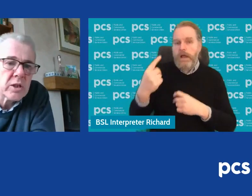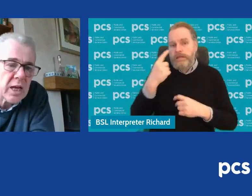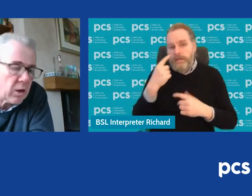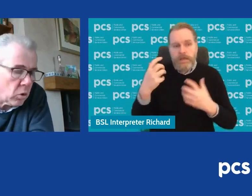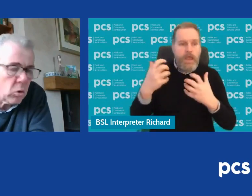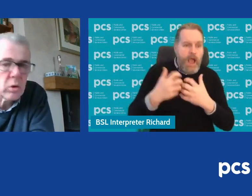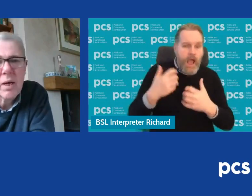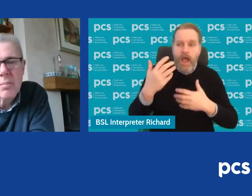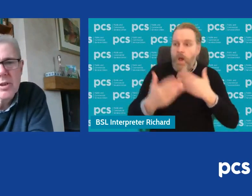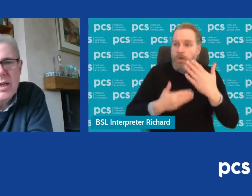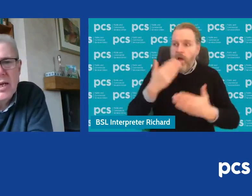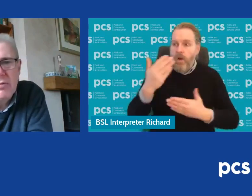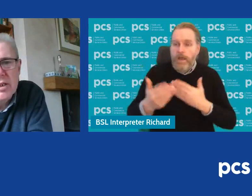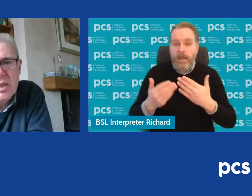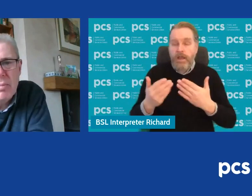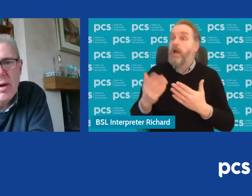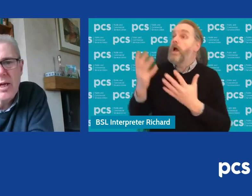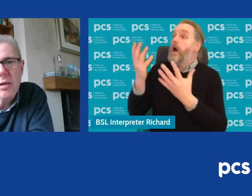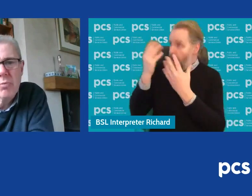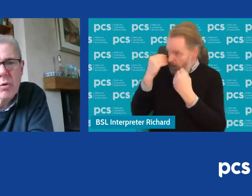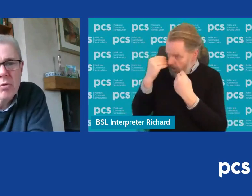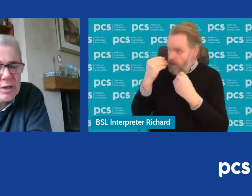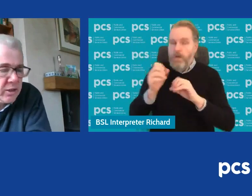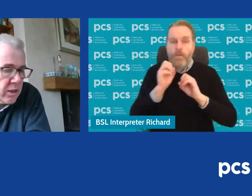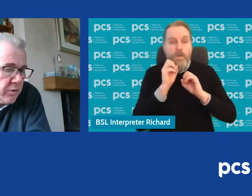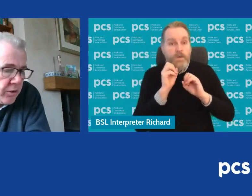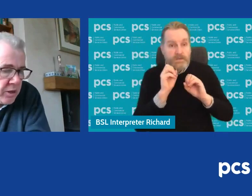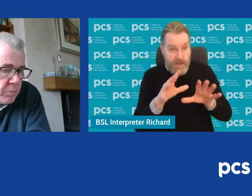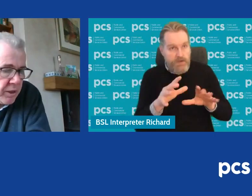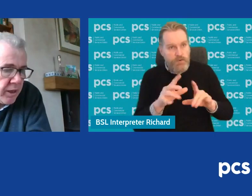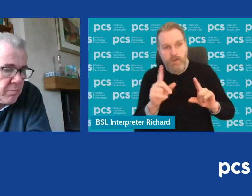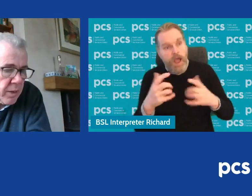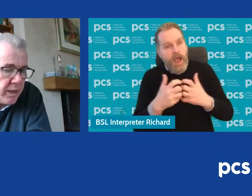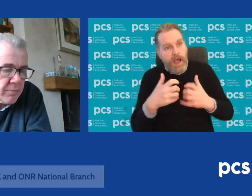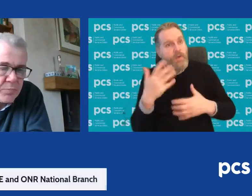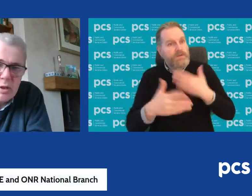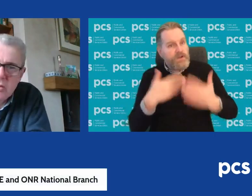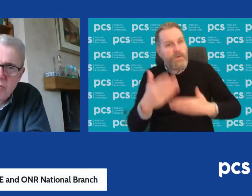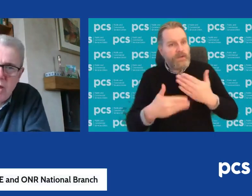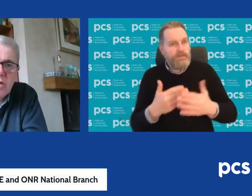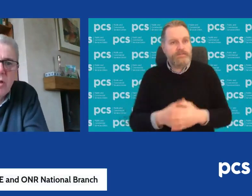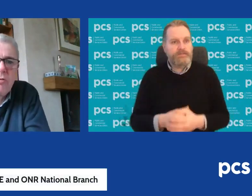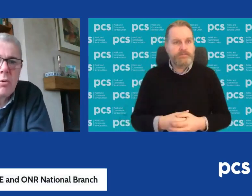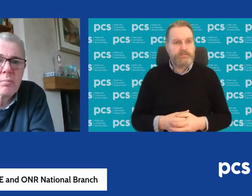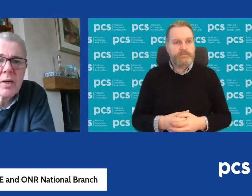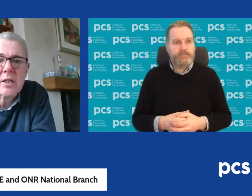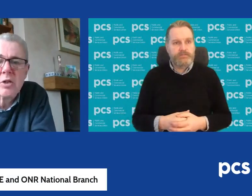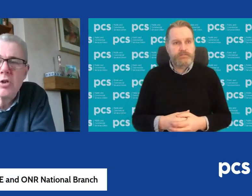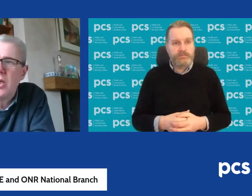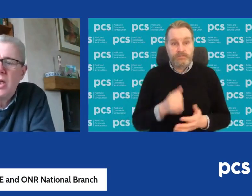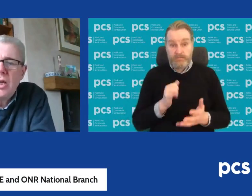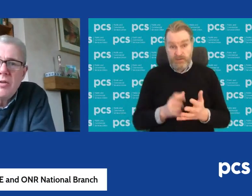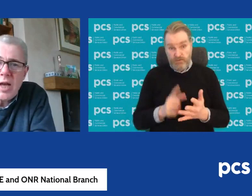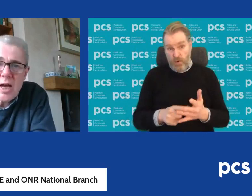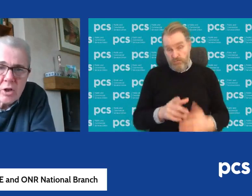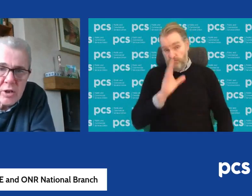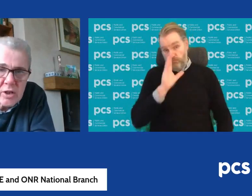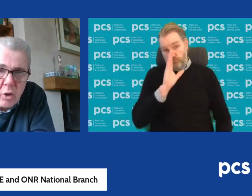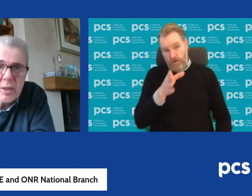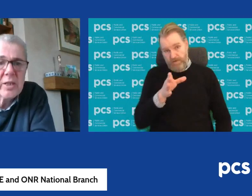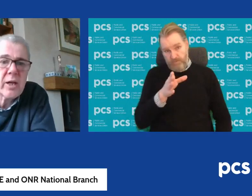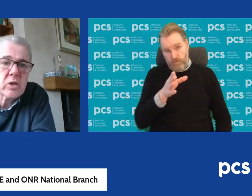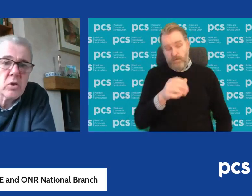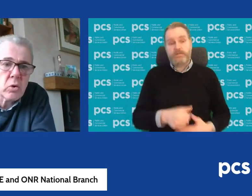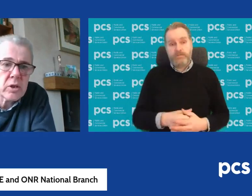then want to tell all members and activists about any progress that is being made. So a very straightforward message. The